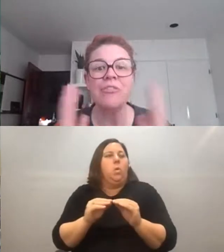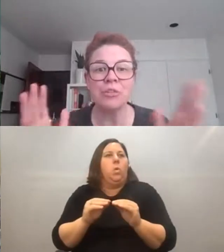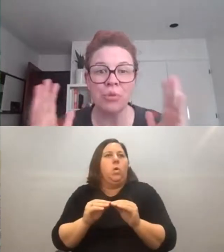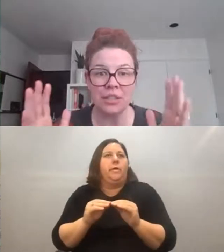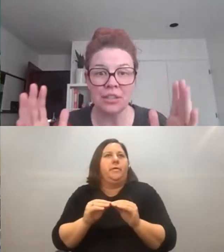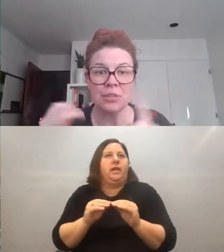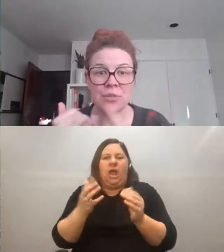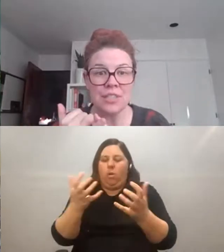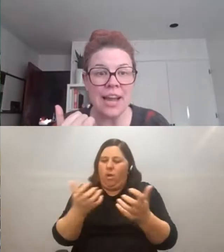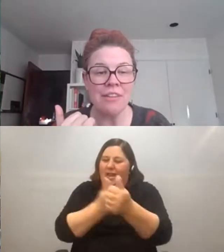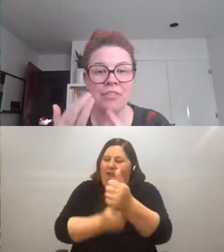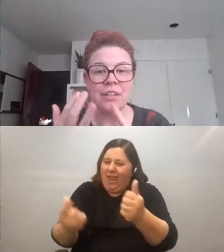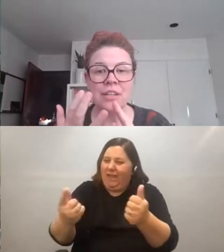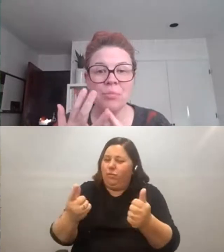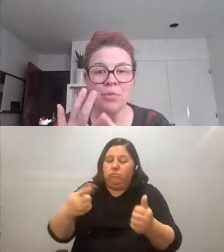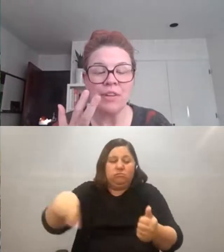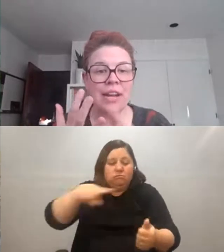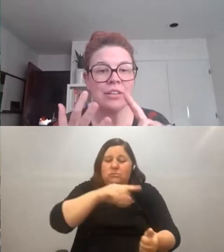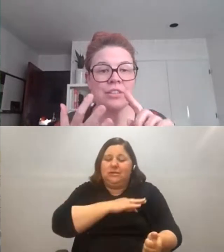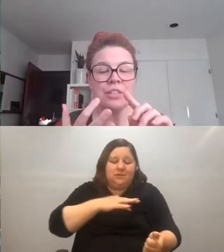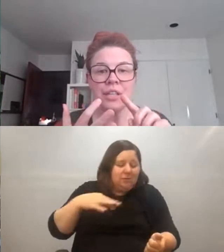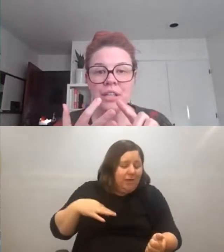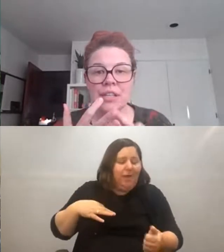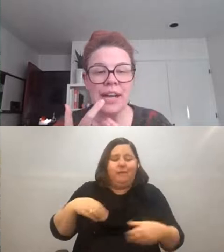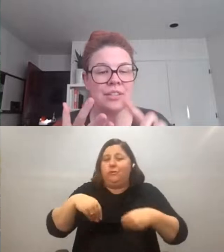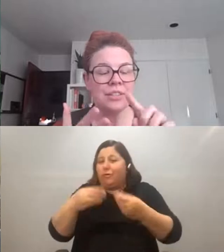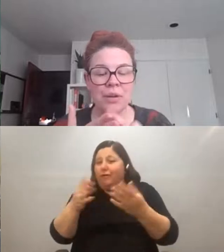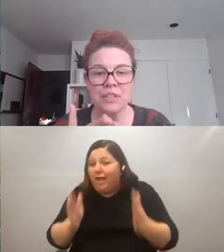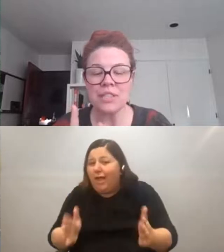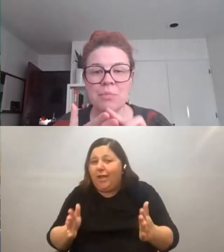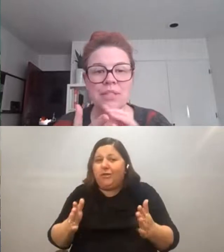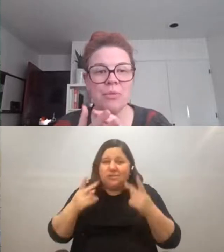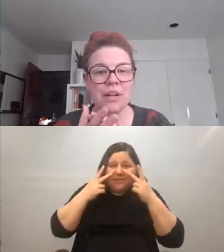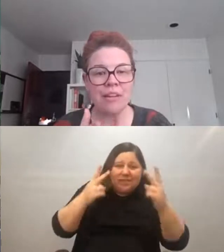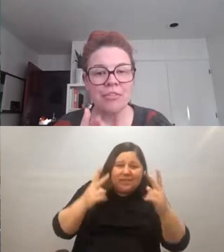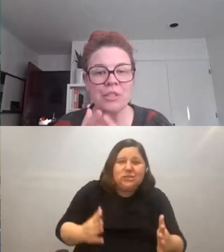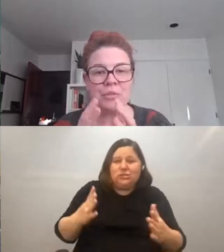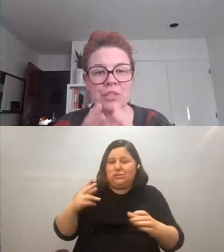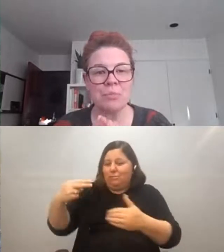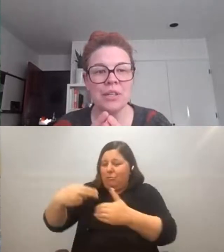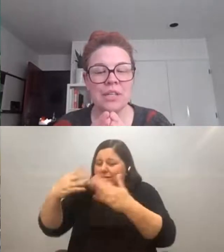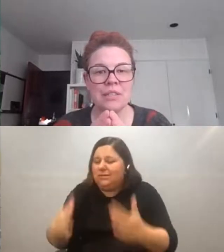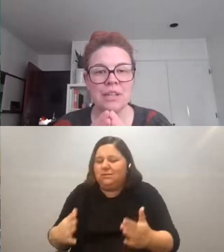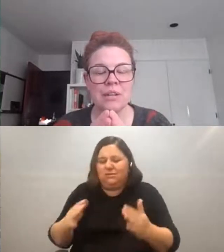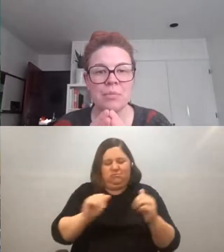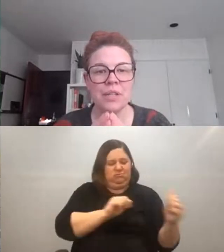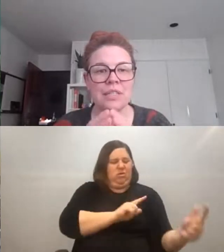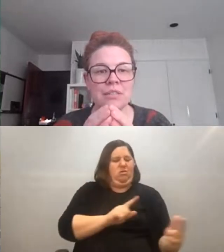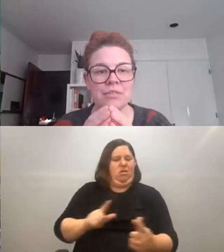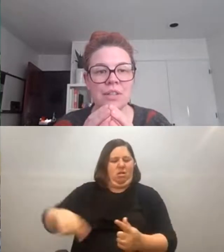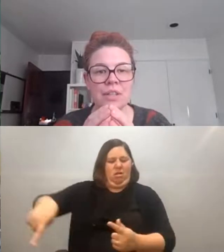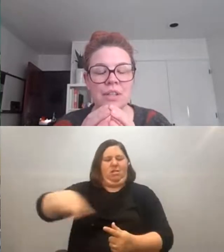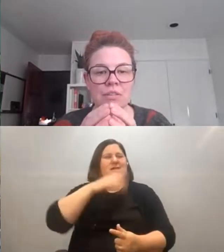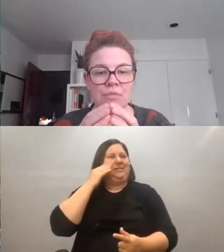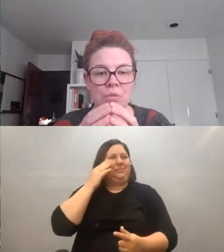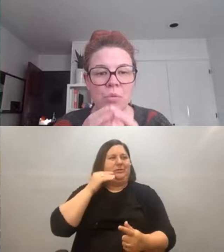everyone to staff providers guests participants i want everyone to experience a place